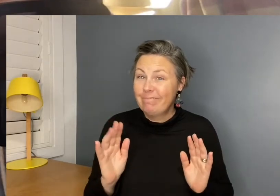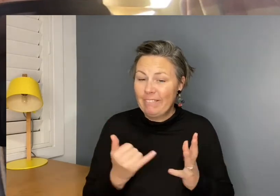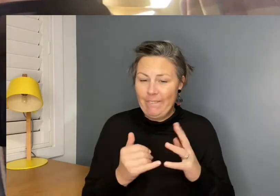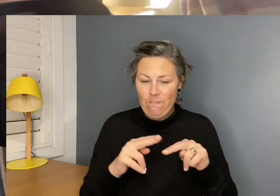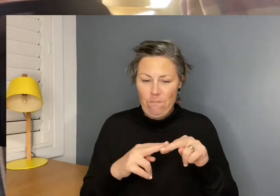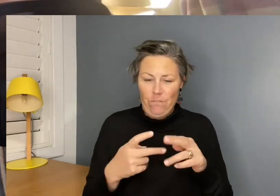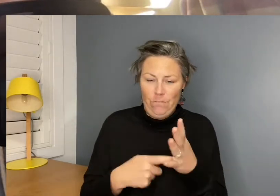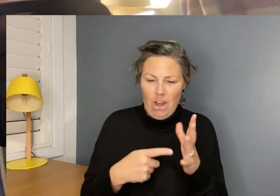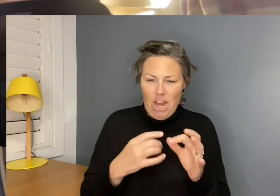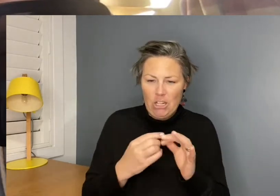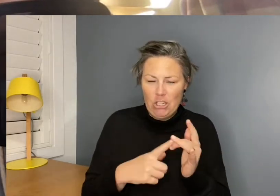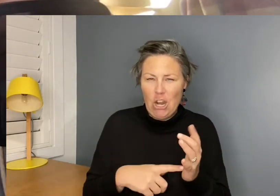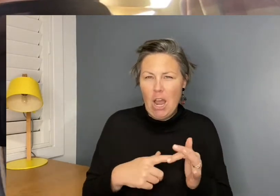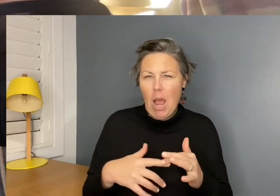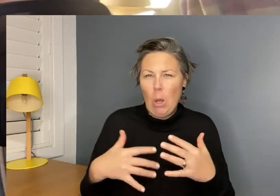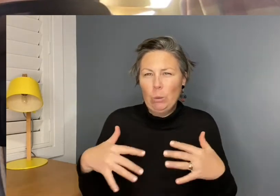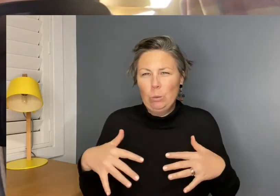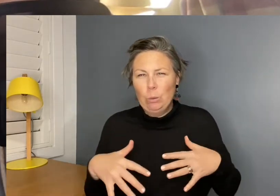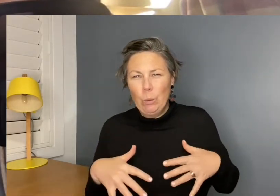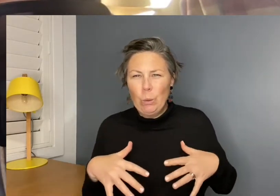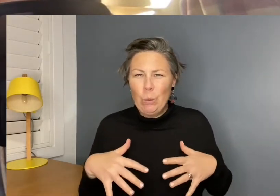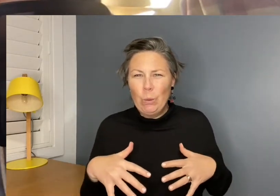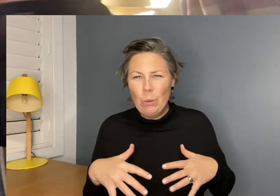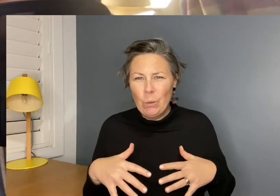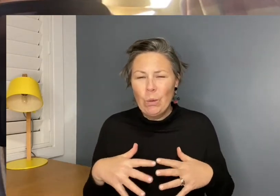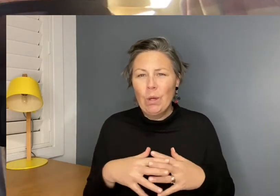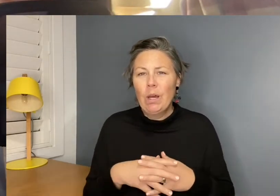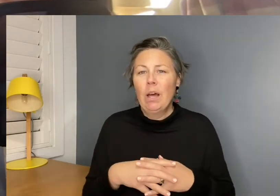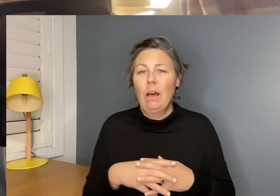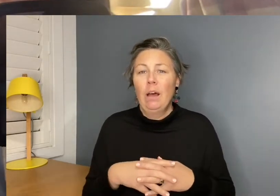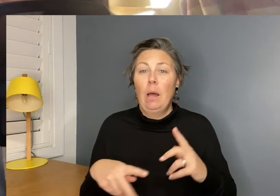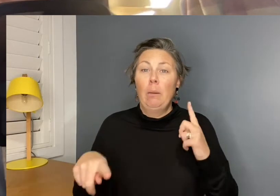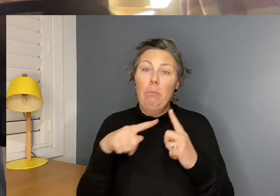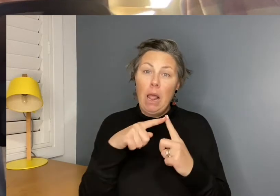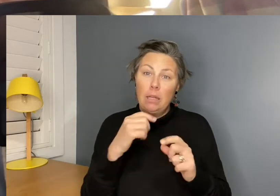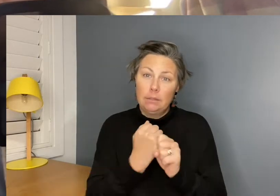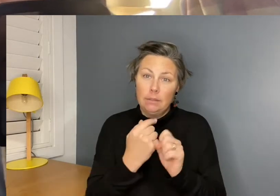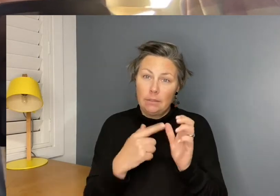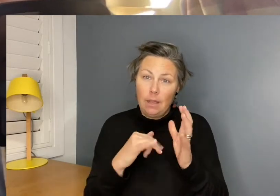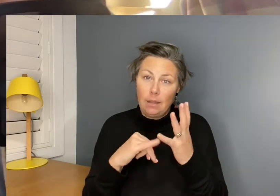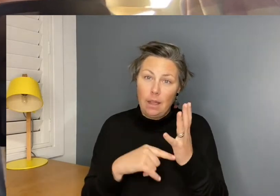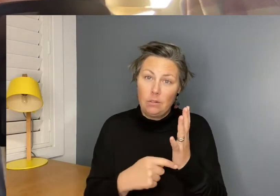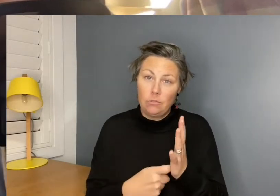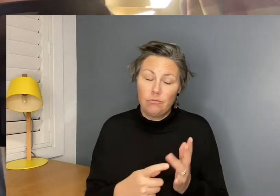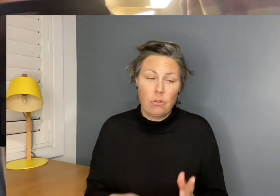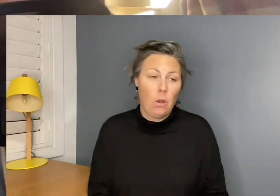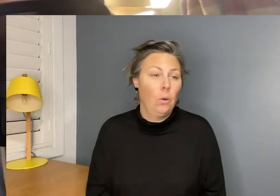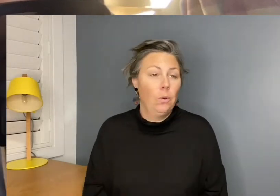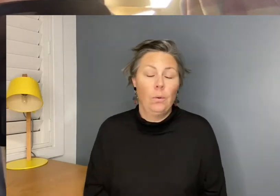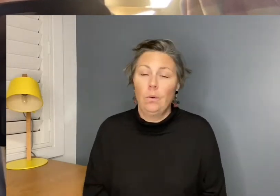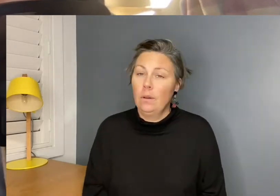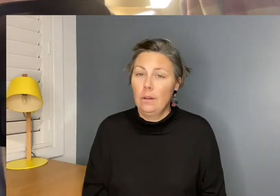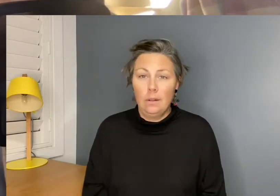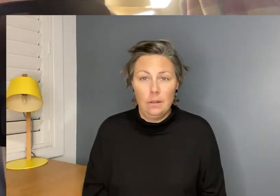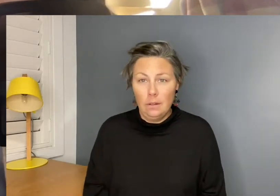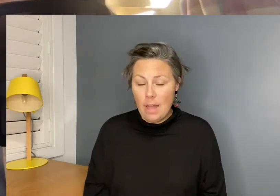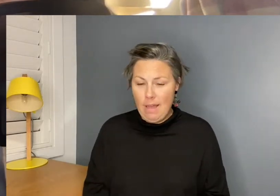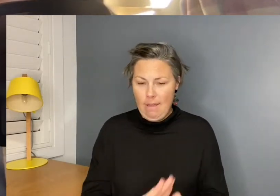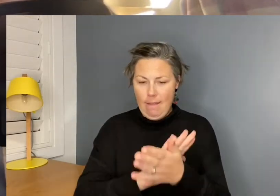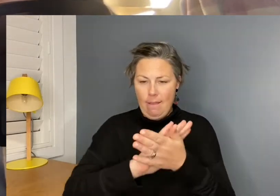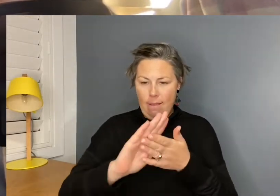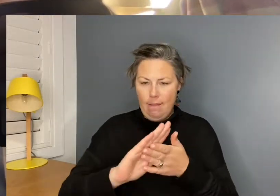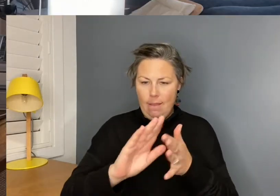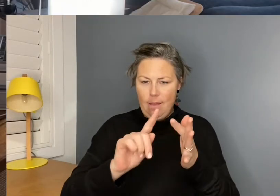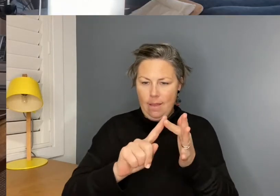fragile and sore and tender the way it is. And I had gastro amongst that. So it was the most hellish